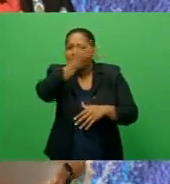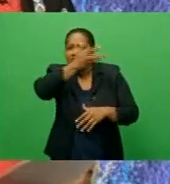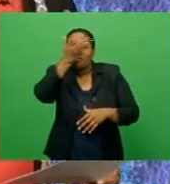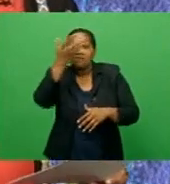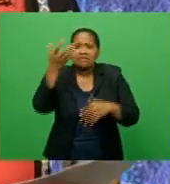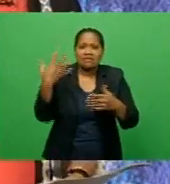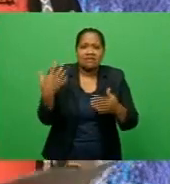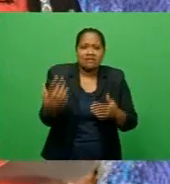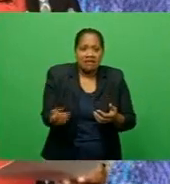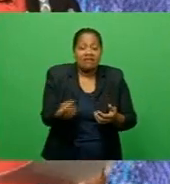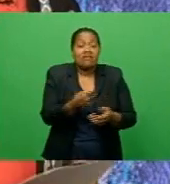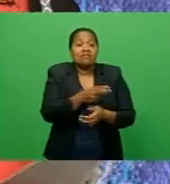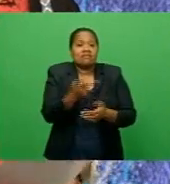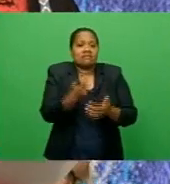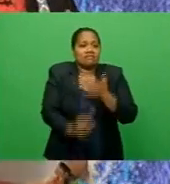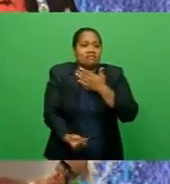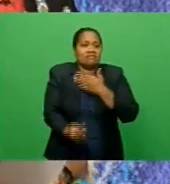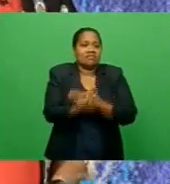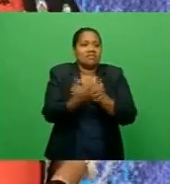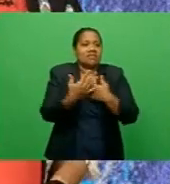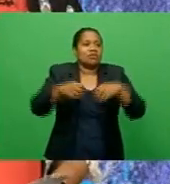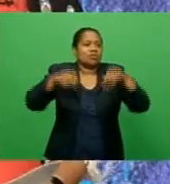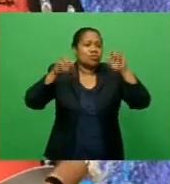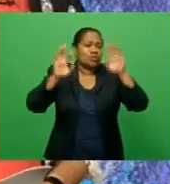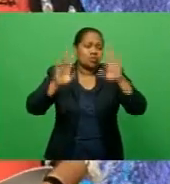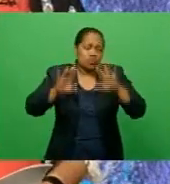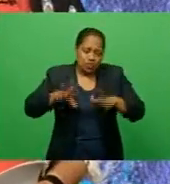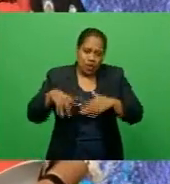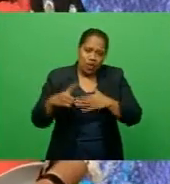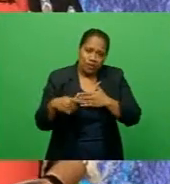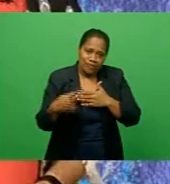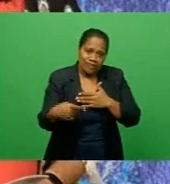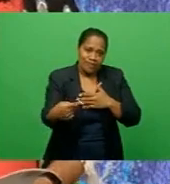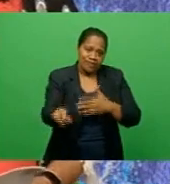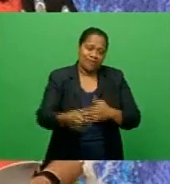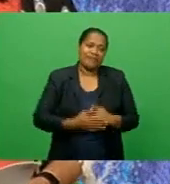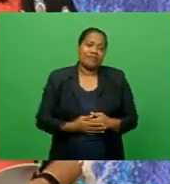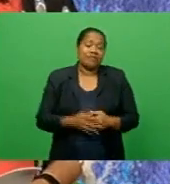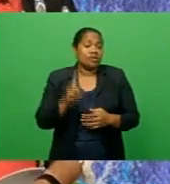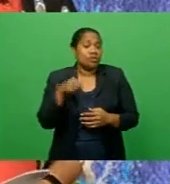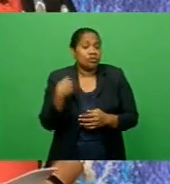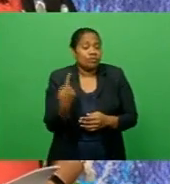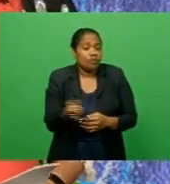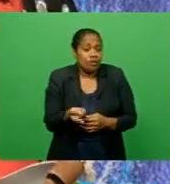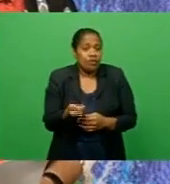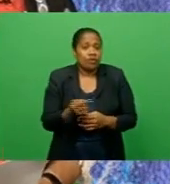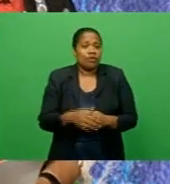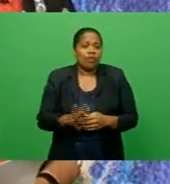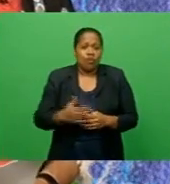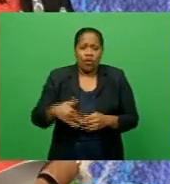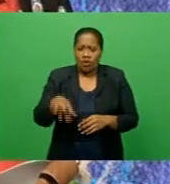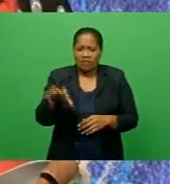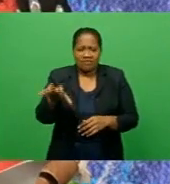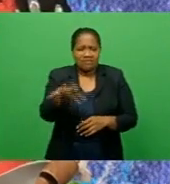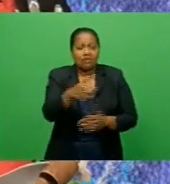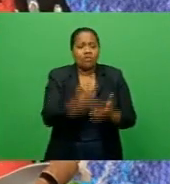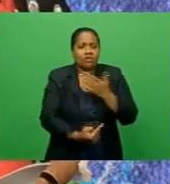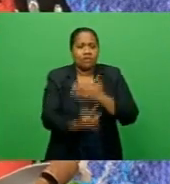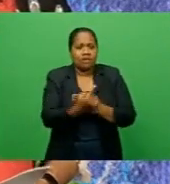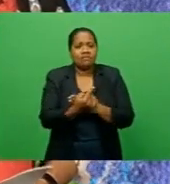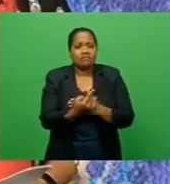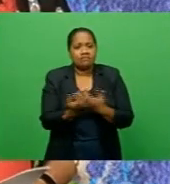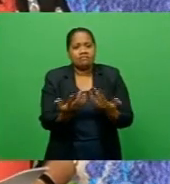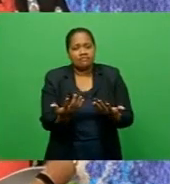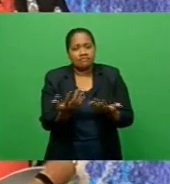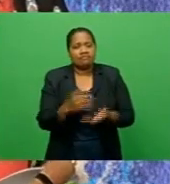then we'll have the glory of showers from there on. Tomorrow's temps, all centers will remain in the low to